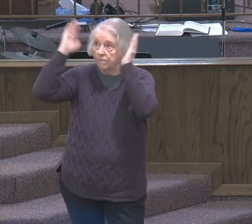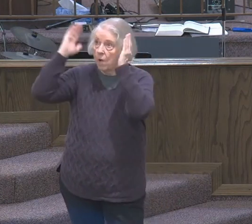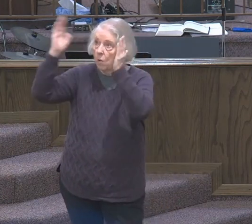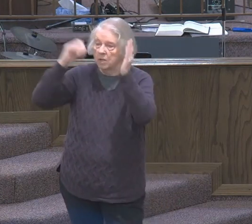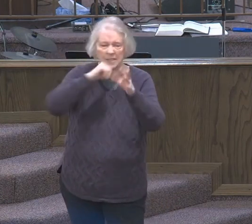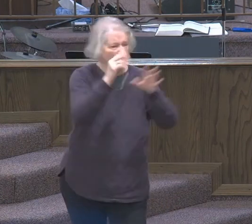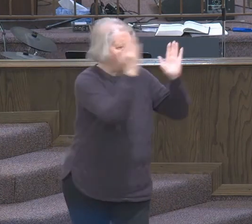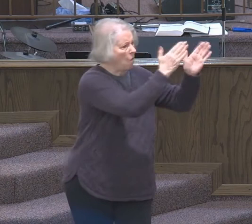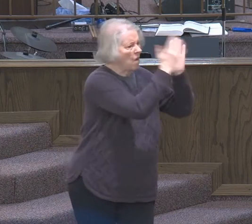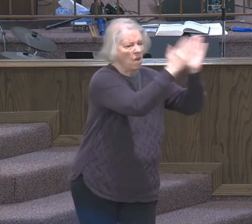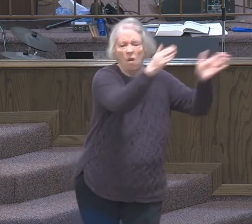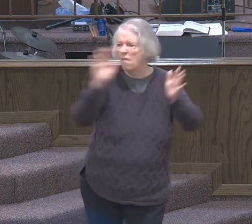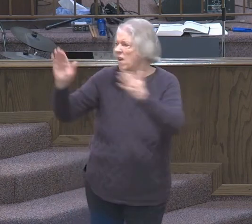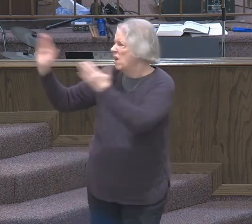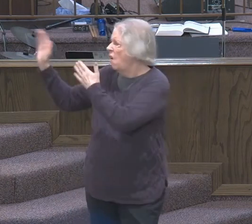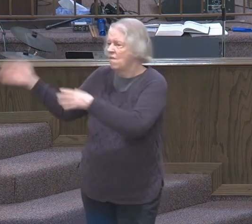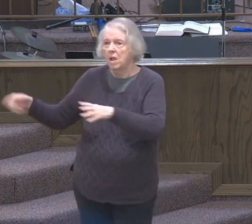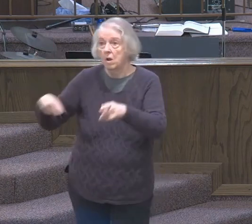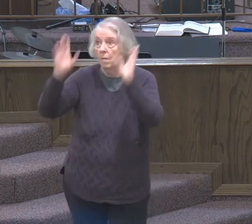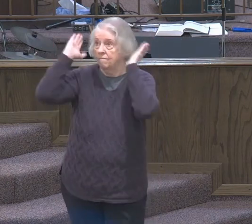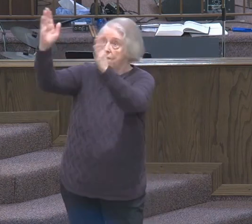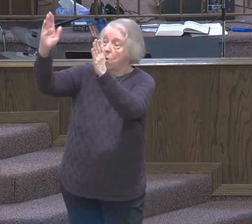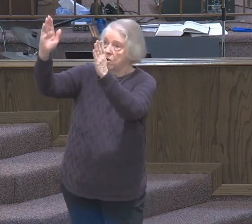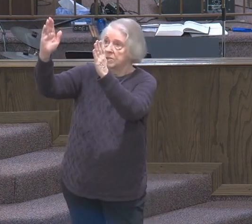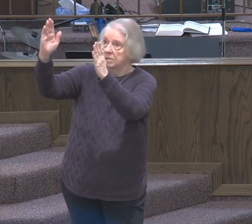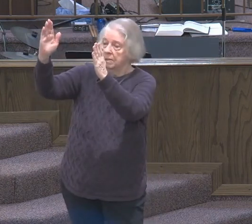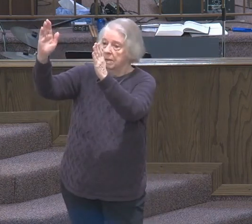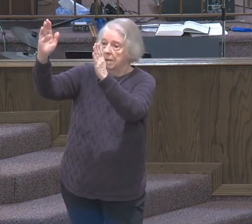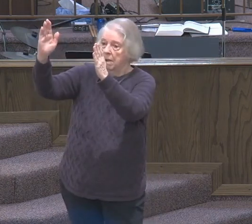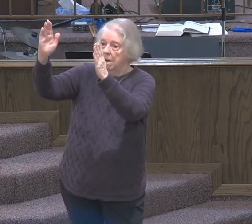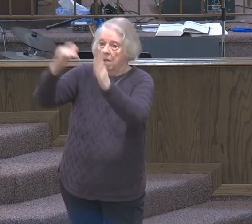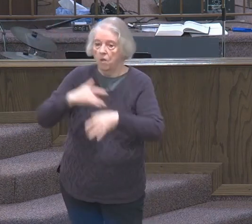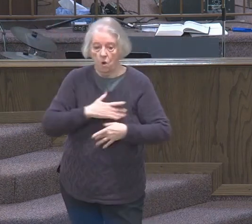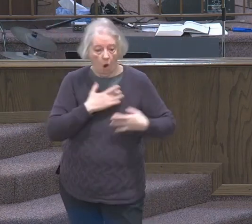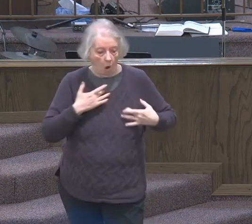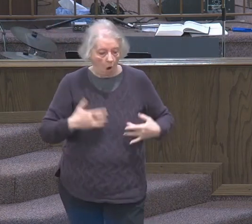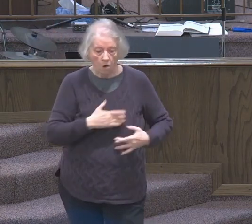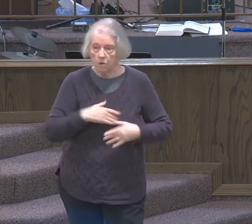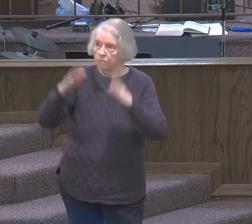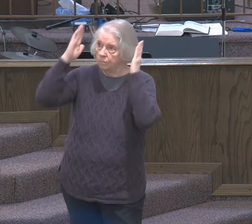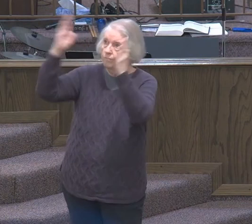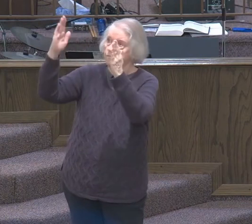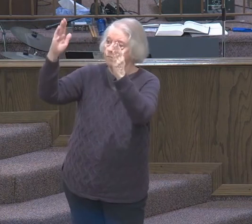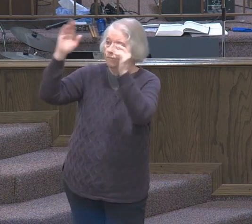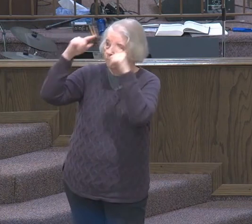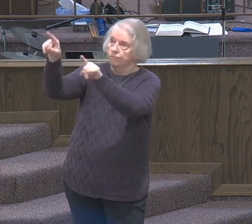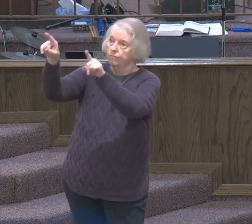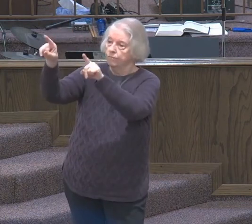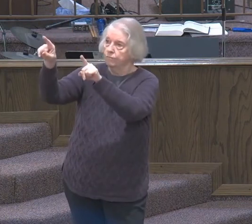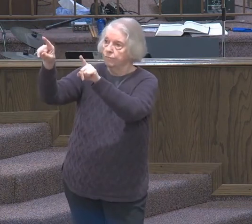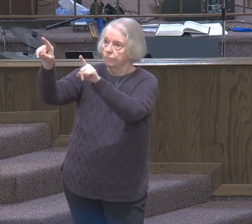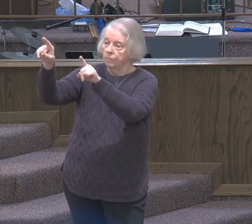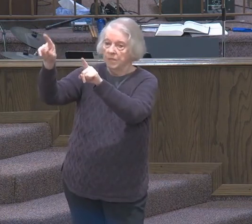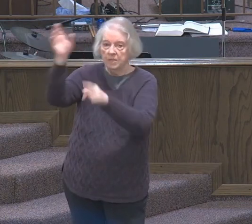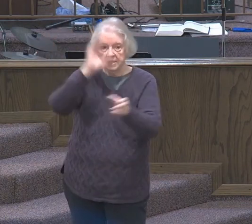them, set their face, set their heart on